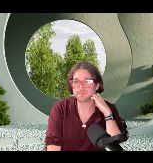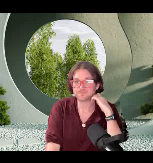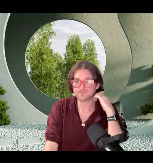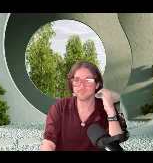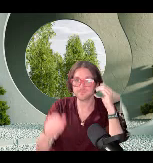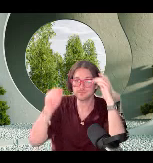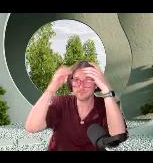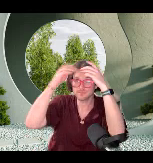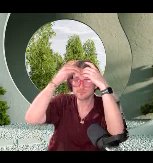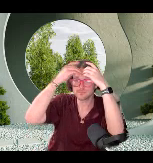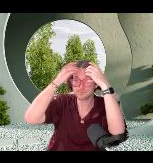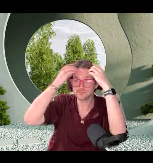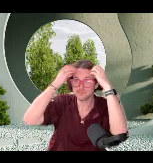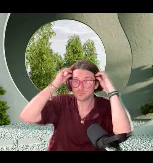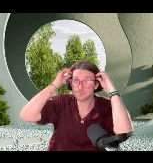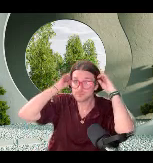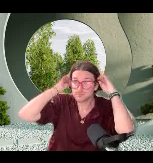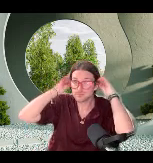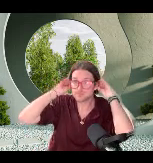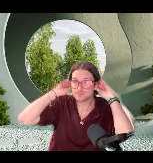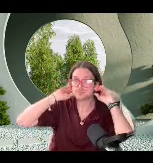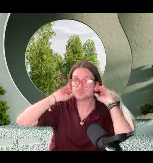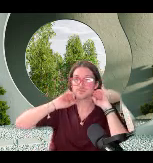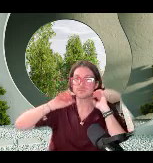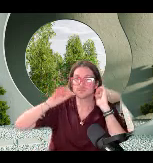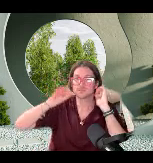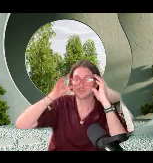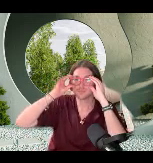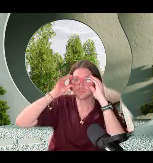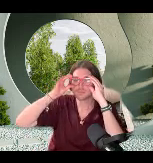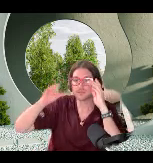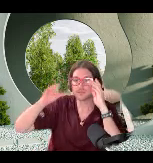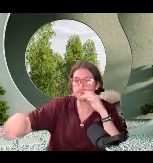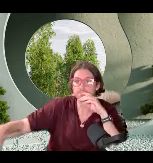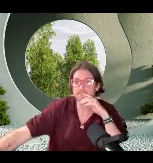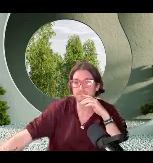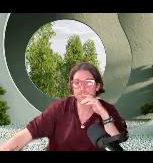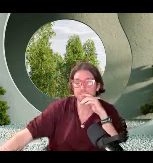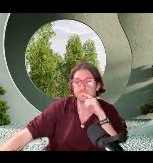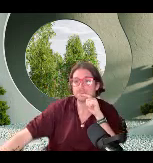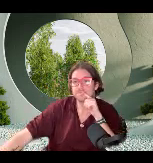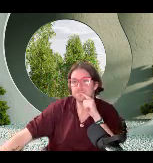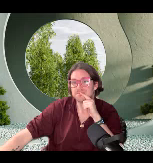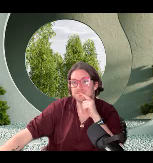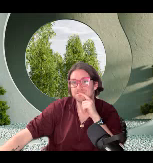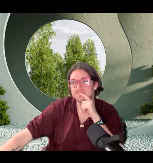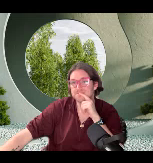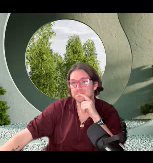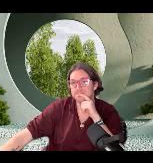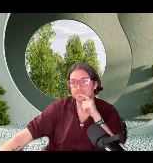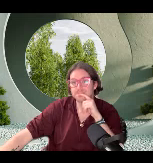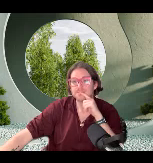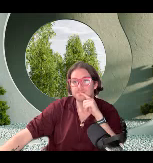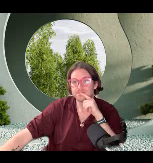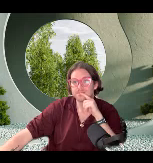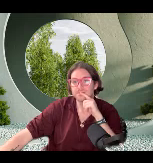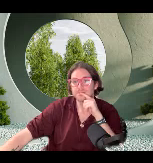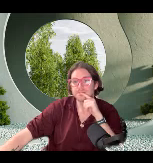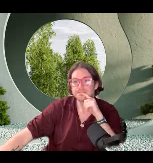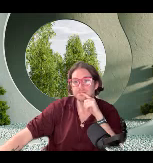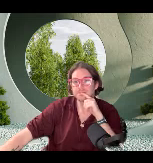that is the best you can do. And that is all we're asking. So it can be daunting. It can be complicated, but we're